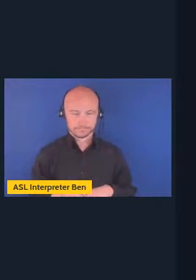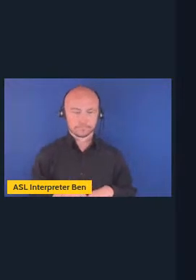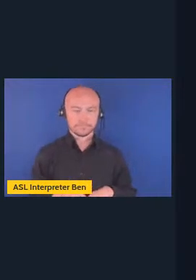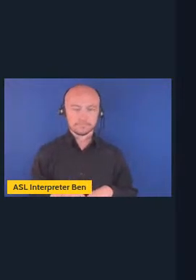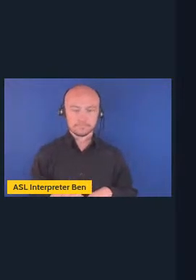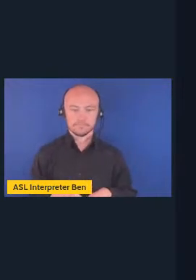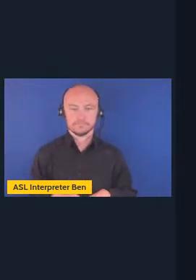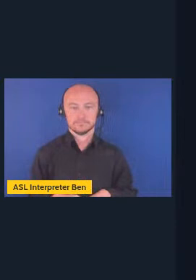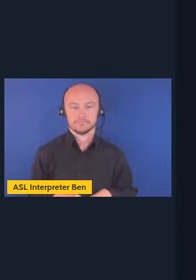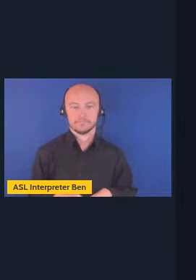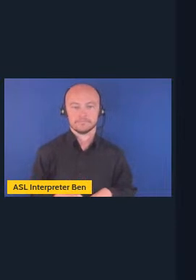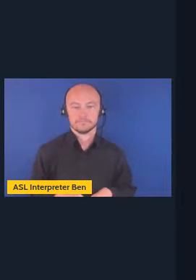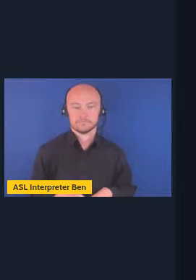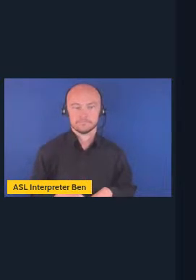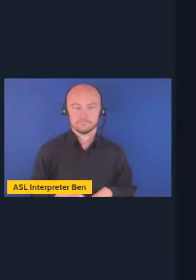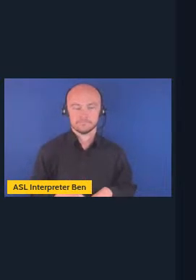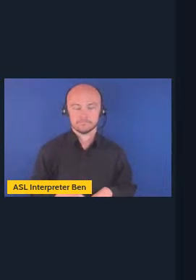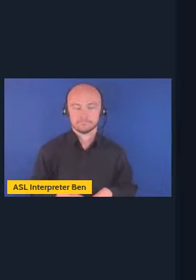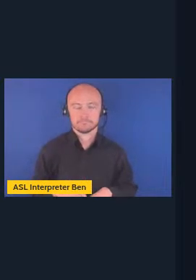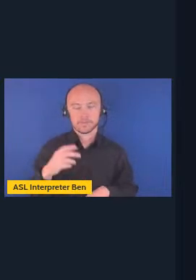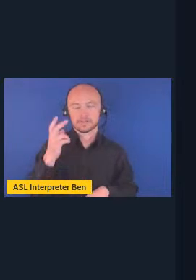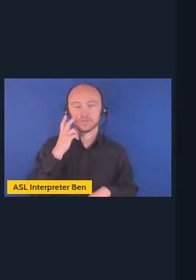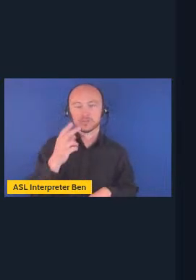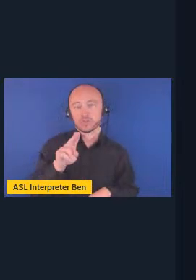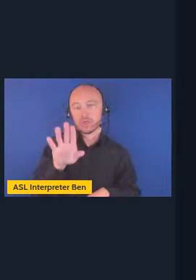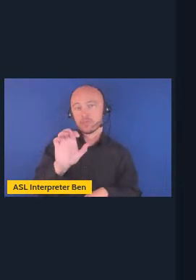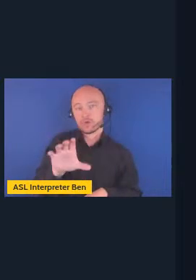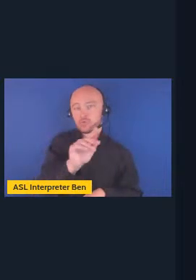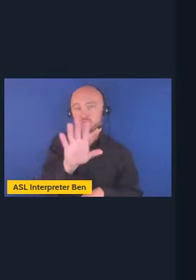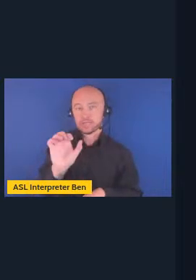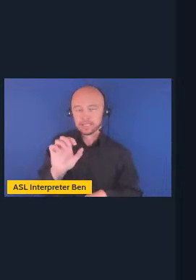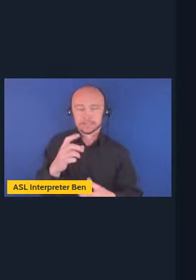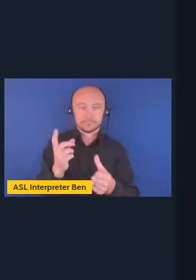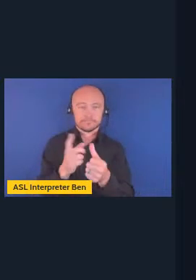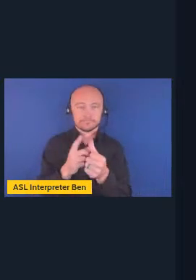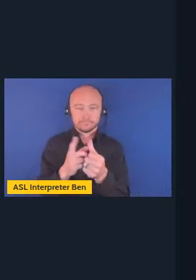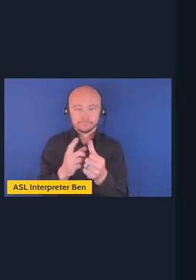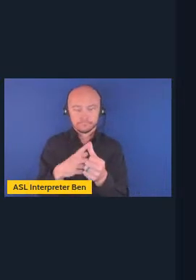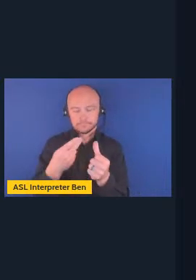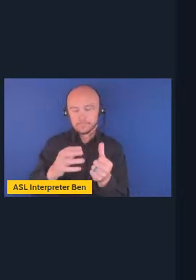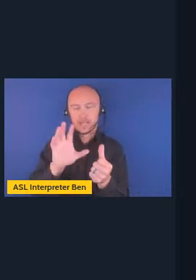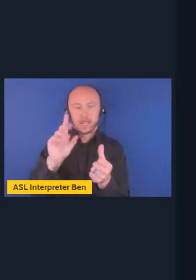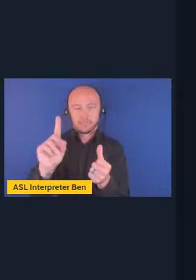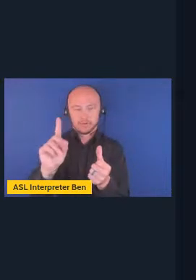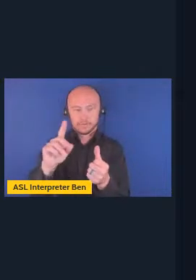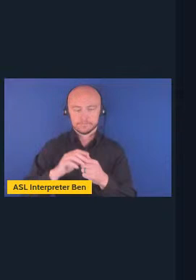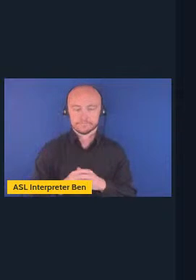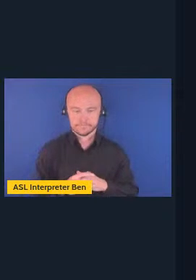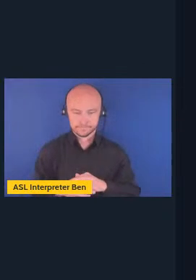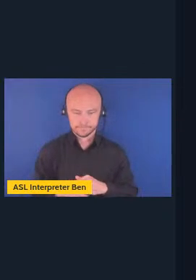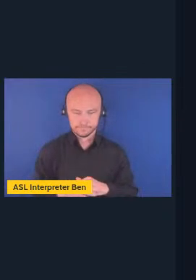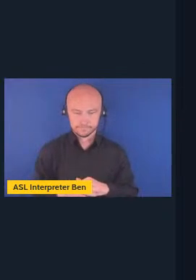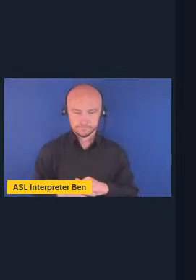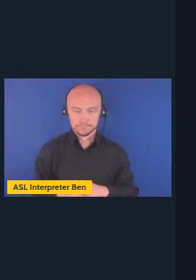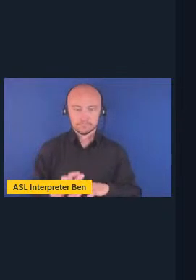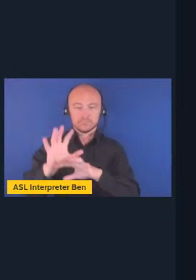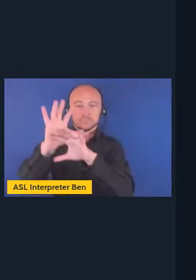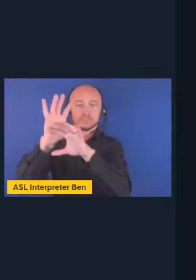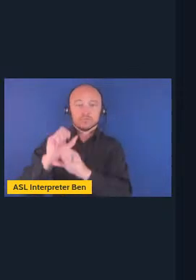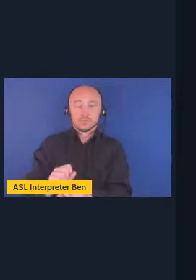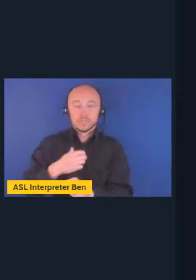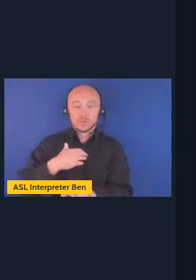Let us discuss a couple of use cases. The first use case is the hybrid workload. Traditionally, as we